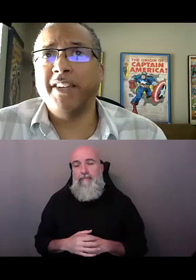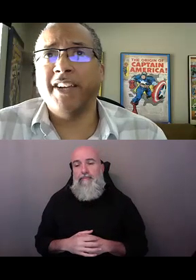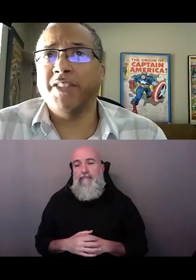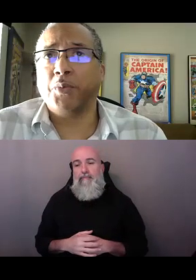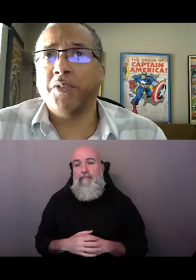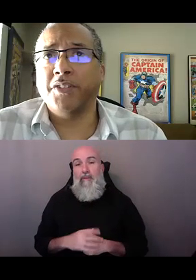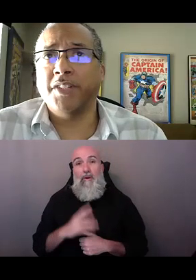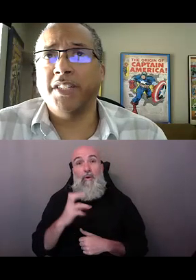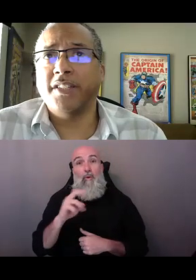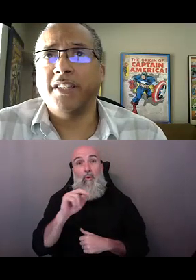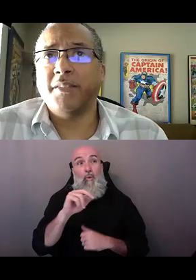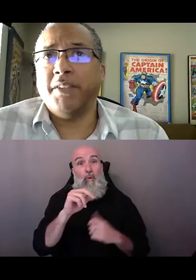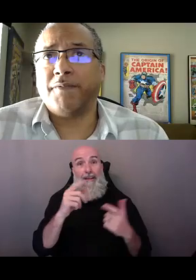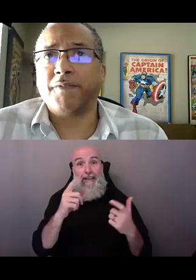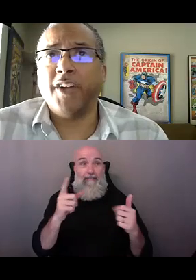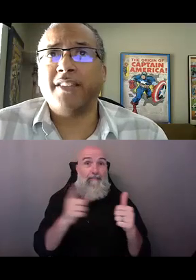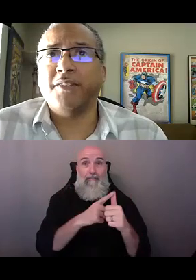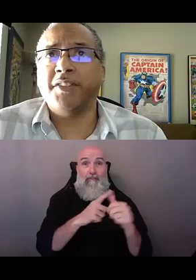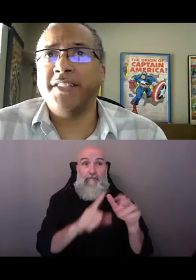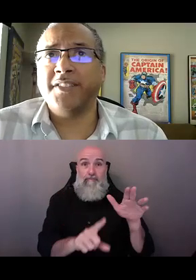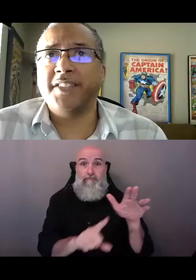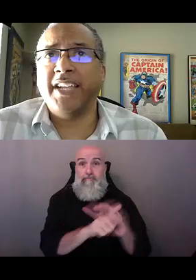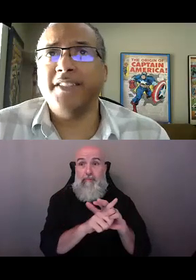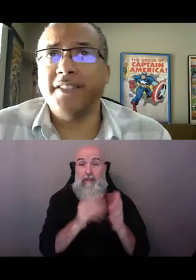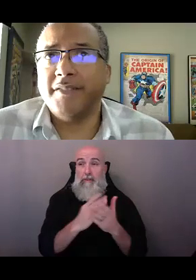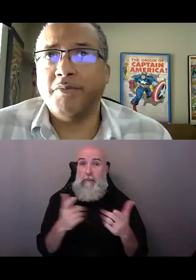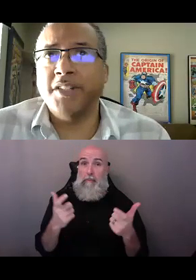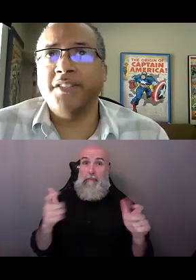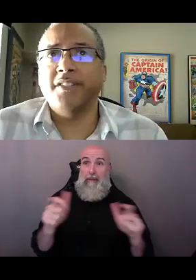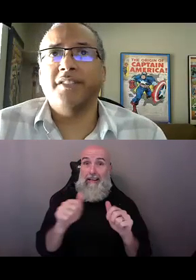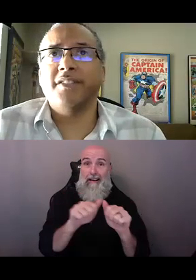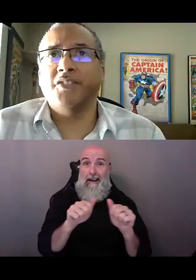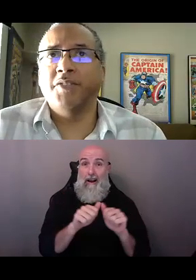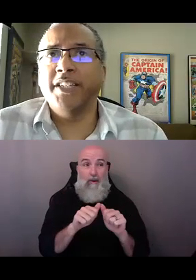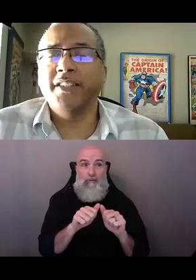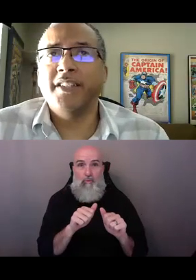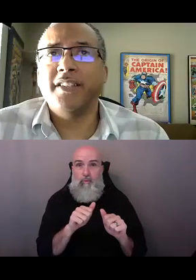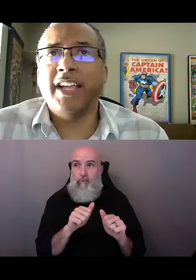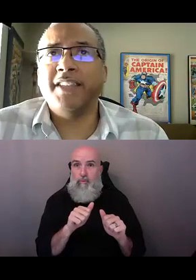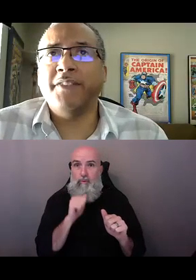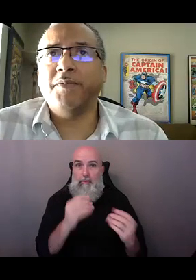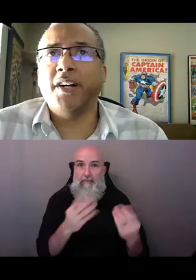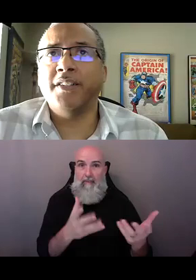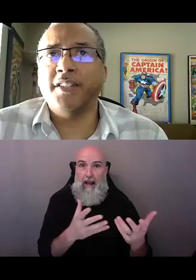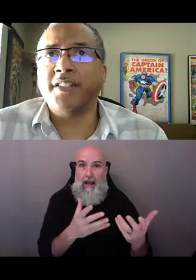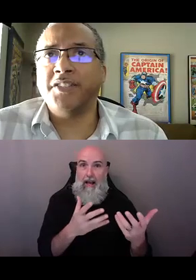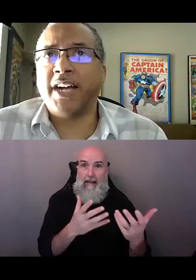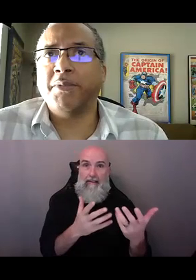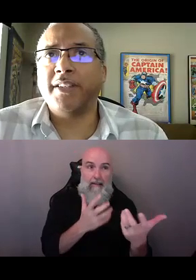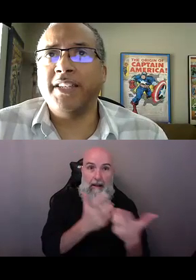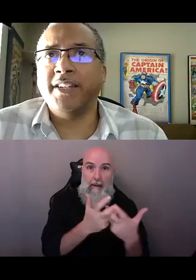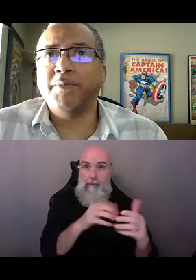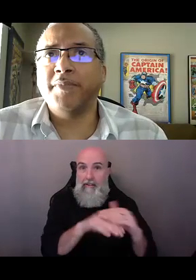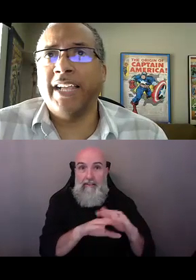of the bigger areas weren't doing it. To be frank, there were things the state wasn't doing that they've done a good